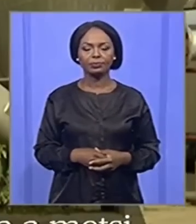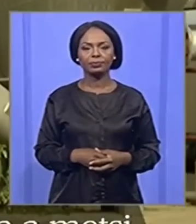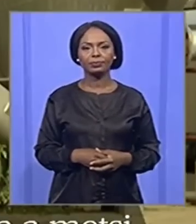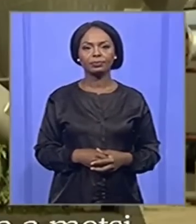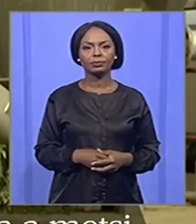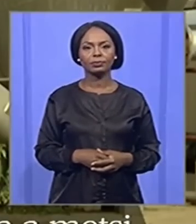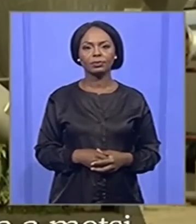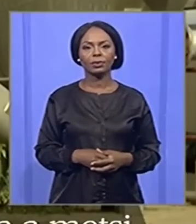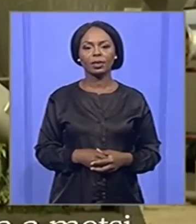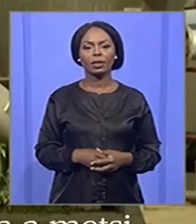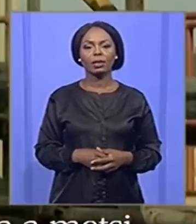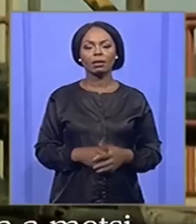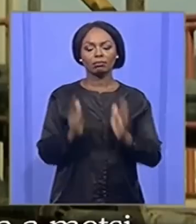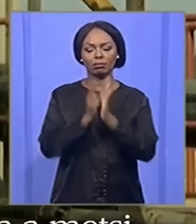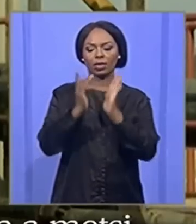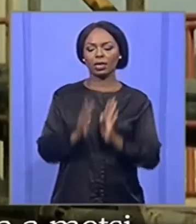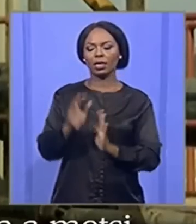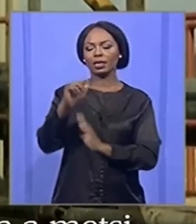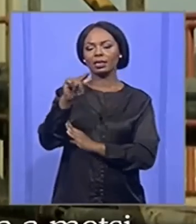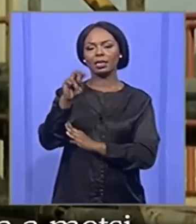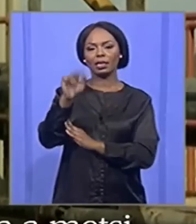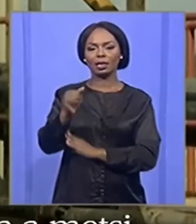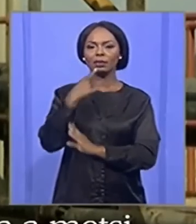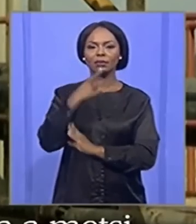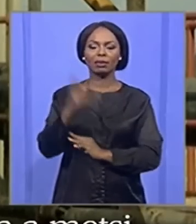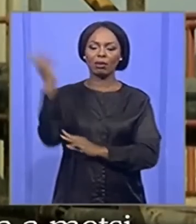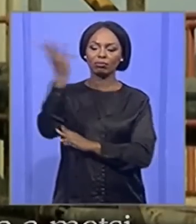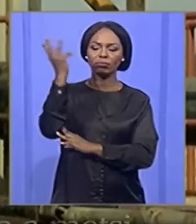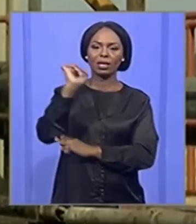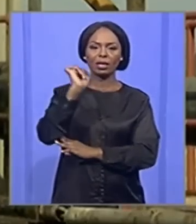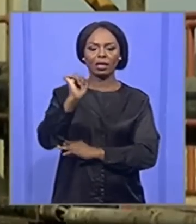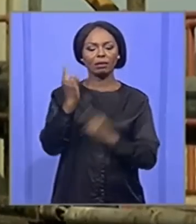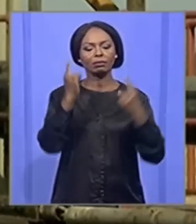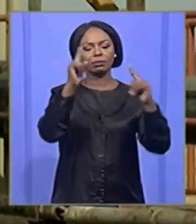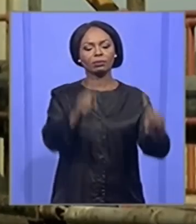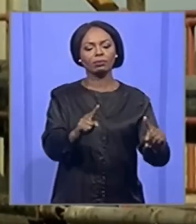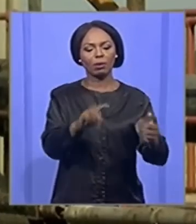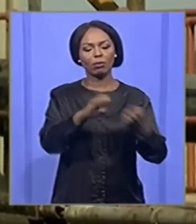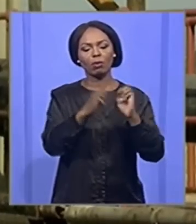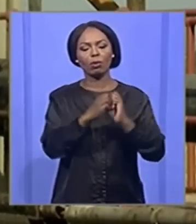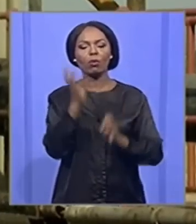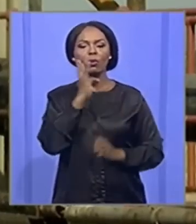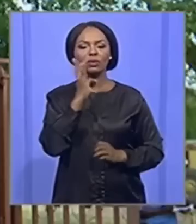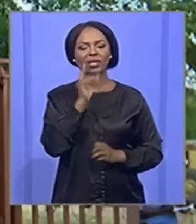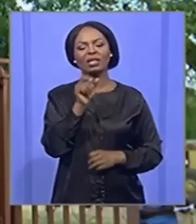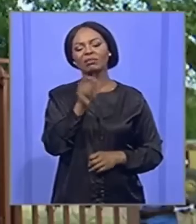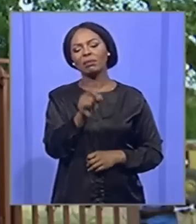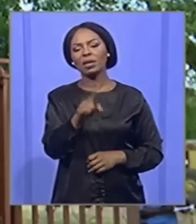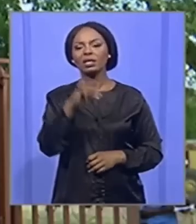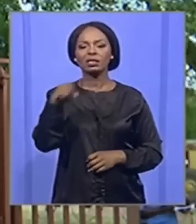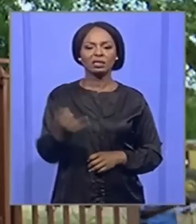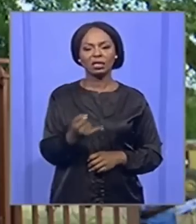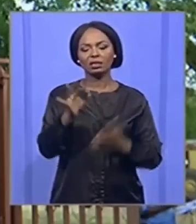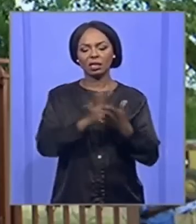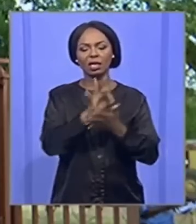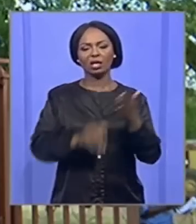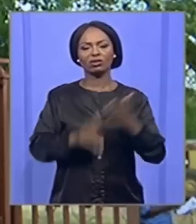Advocate Qhaleka ha dumelane le polelo ya hore ketelo ya hae ya kasheno sebakeng sa tlhokiso ya metsi e ne ile leqheka fela la ho bua ka